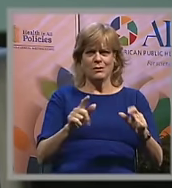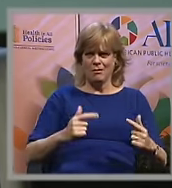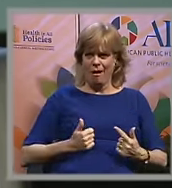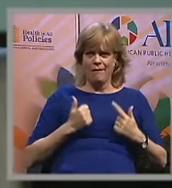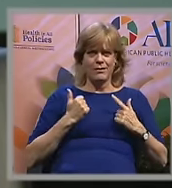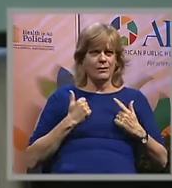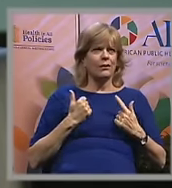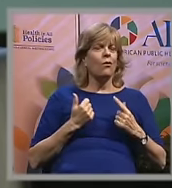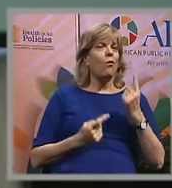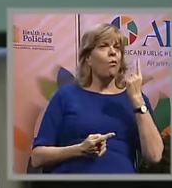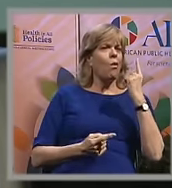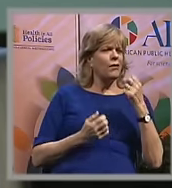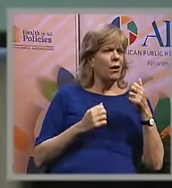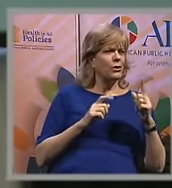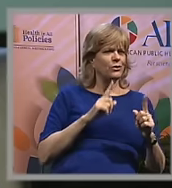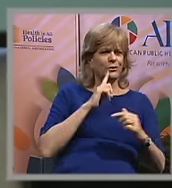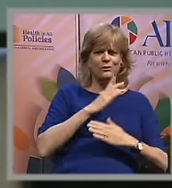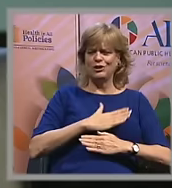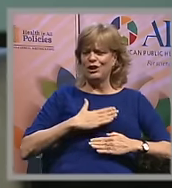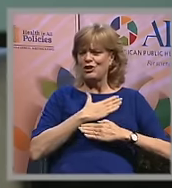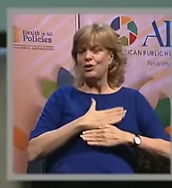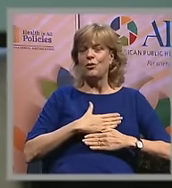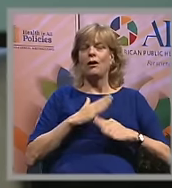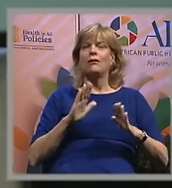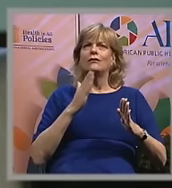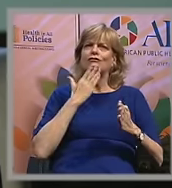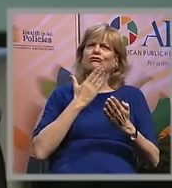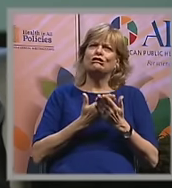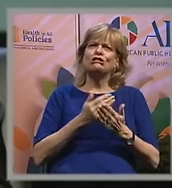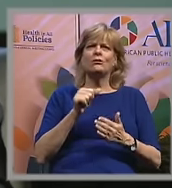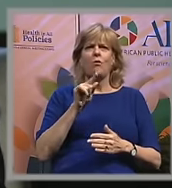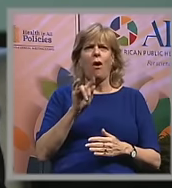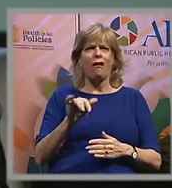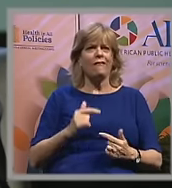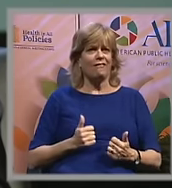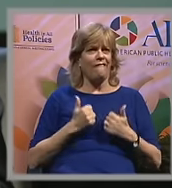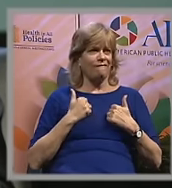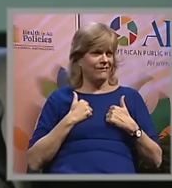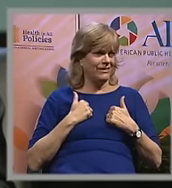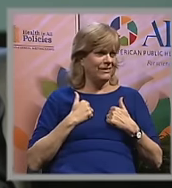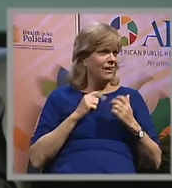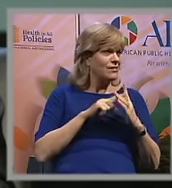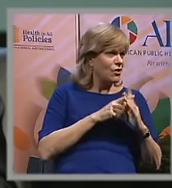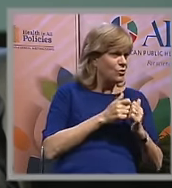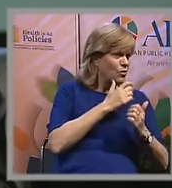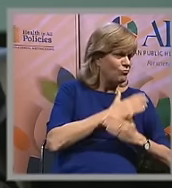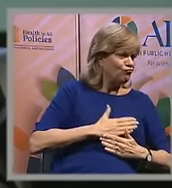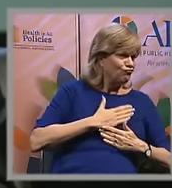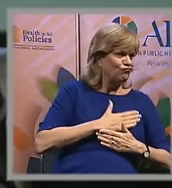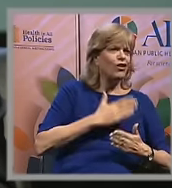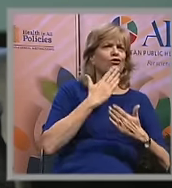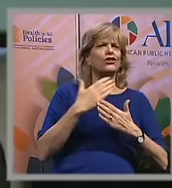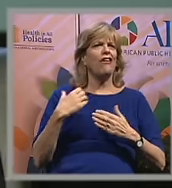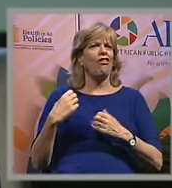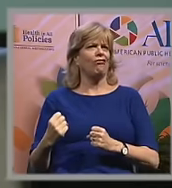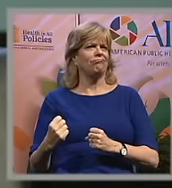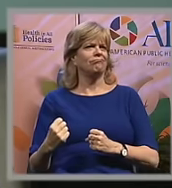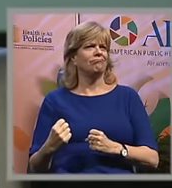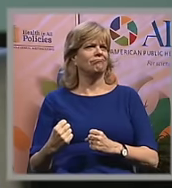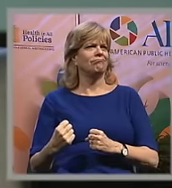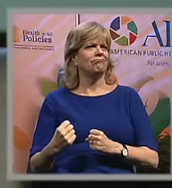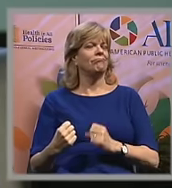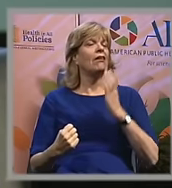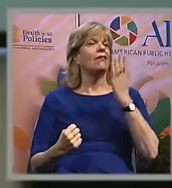those opportunities is to enjoy a great quality of life. And that starts with enjoying good health. And